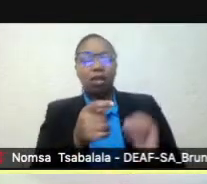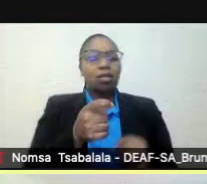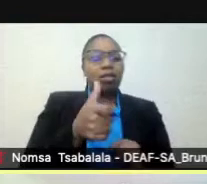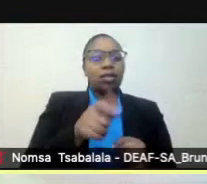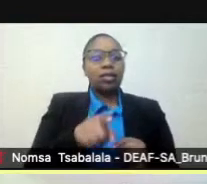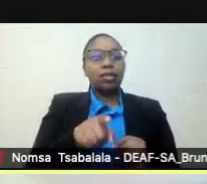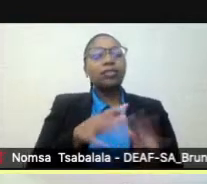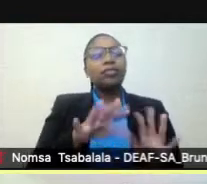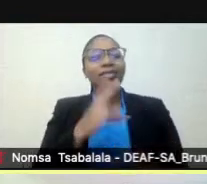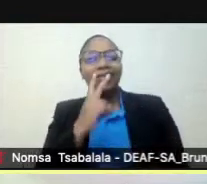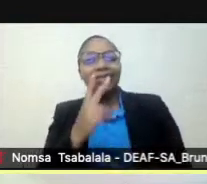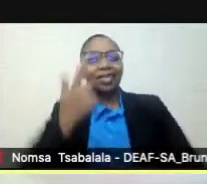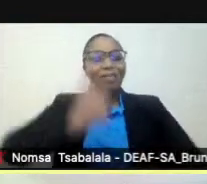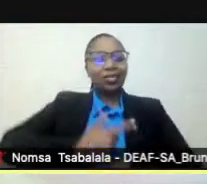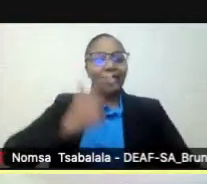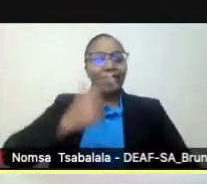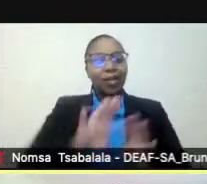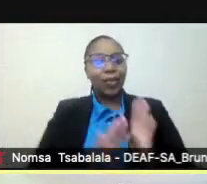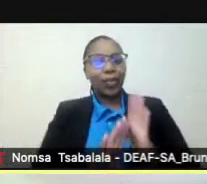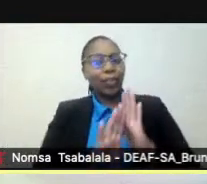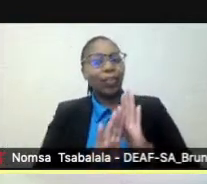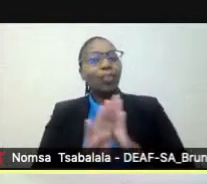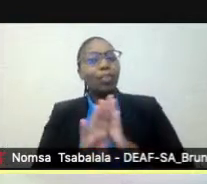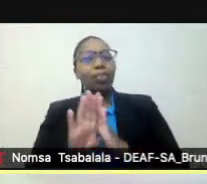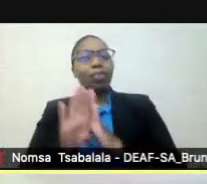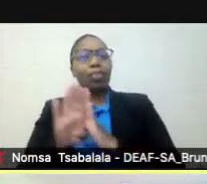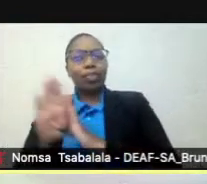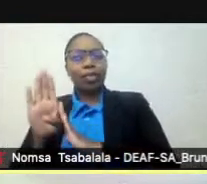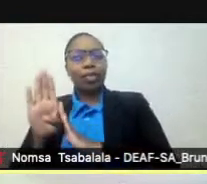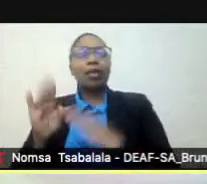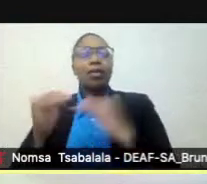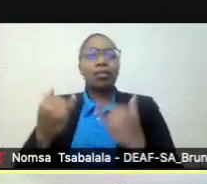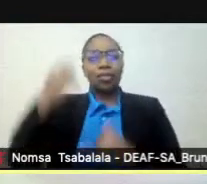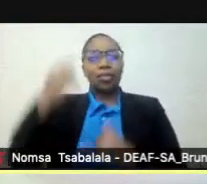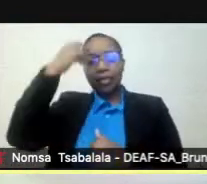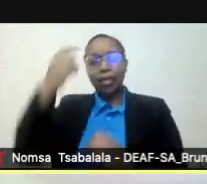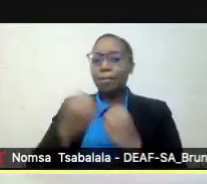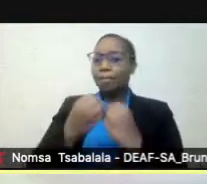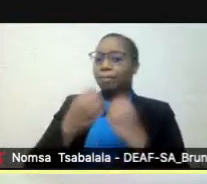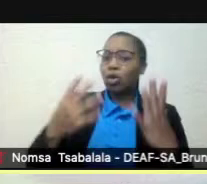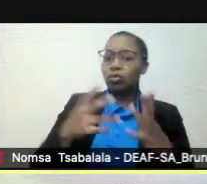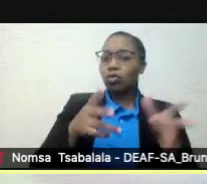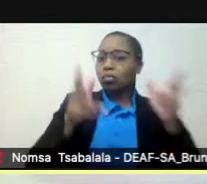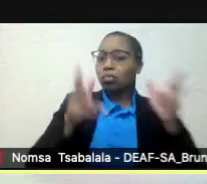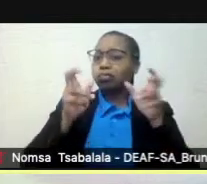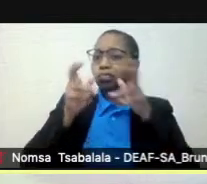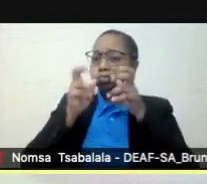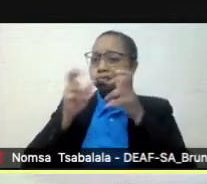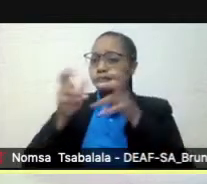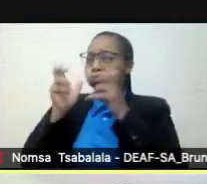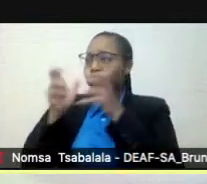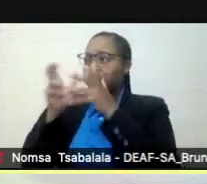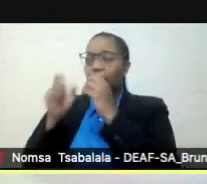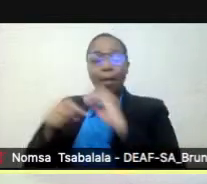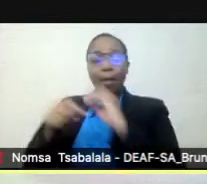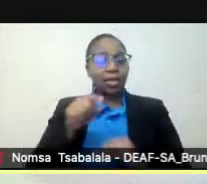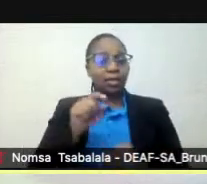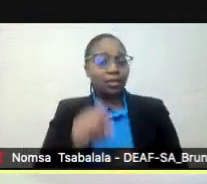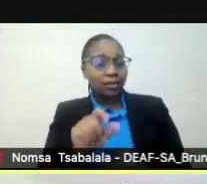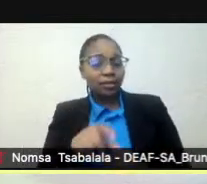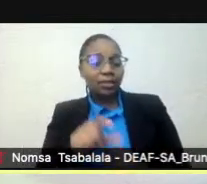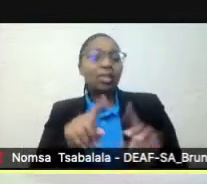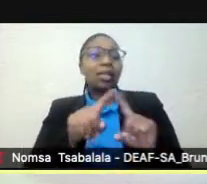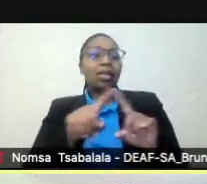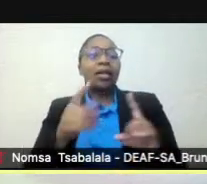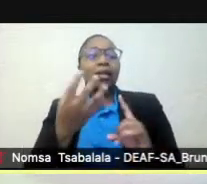increasing 7-day moving average. So I think most of you have been hearing about this, and this is just a way that we average out cases